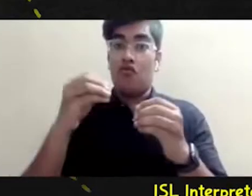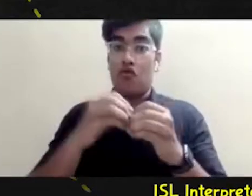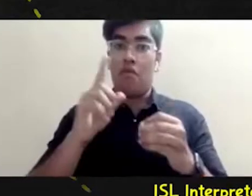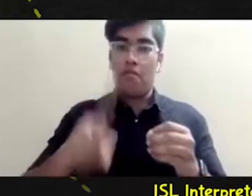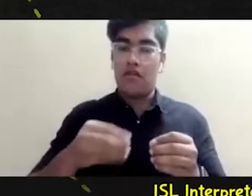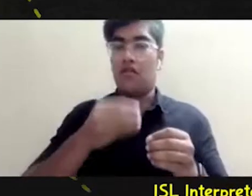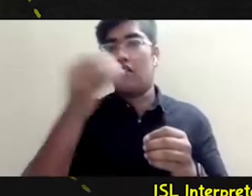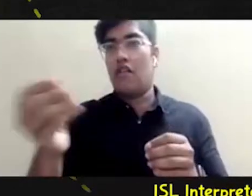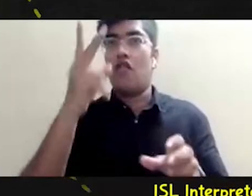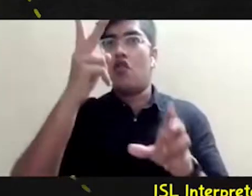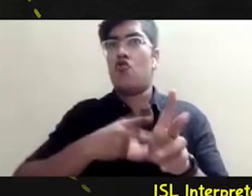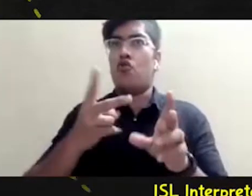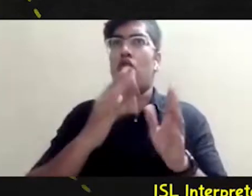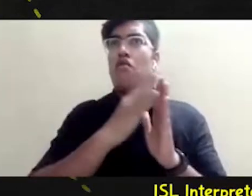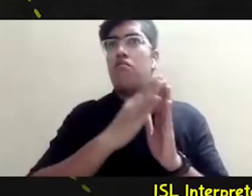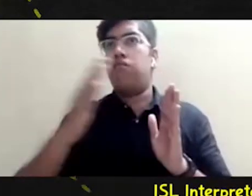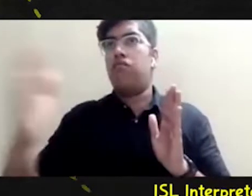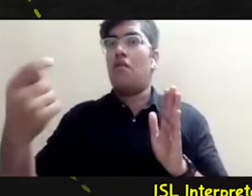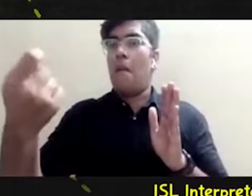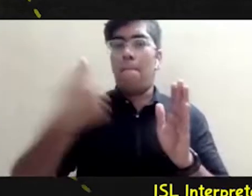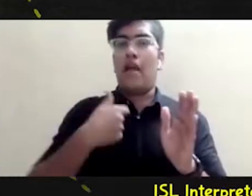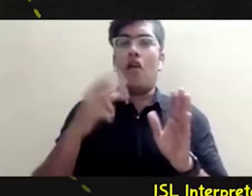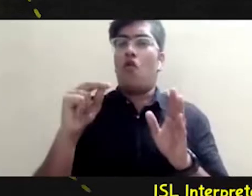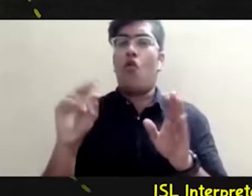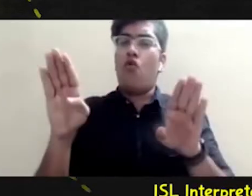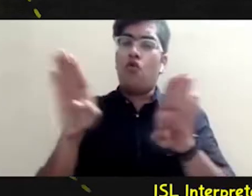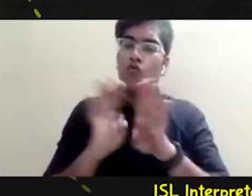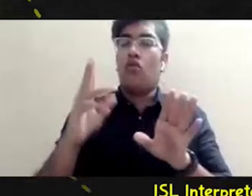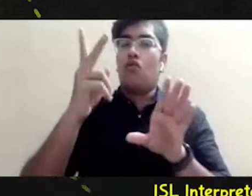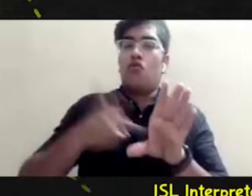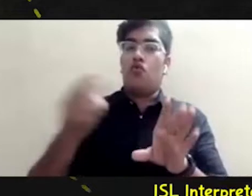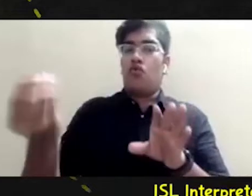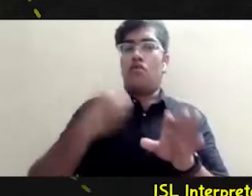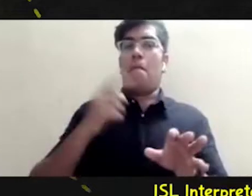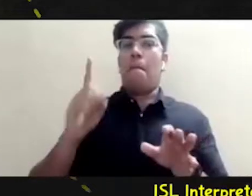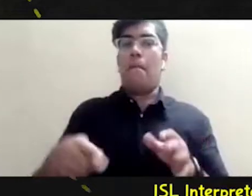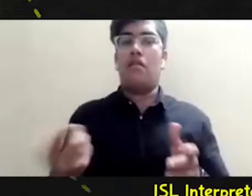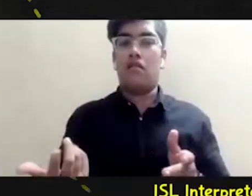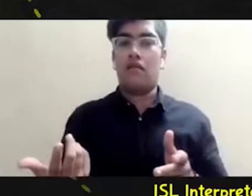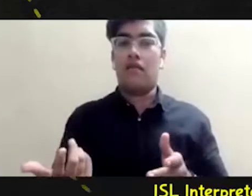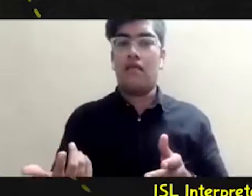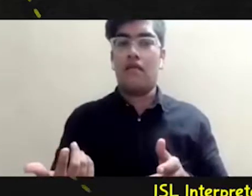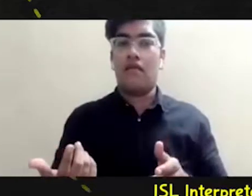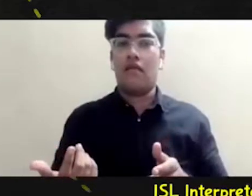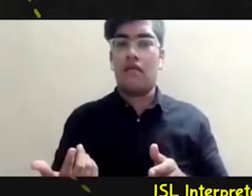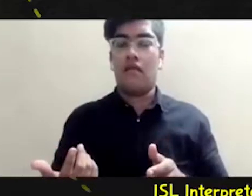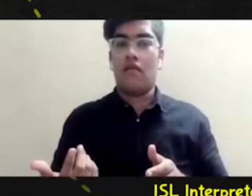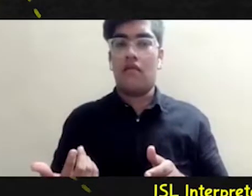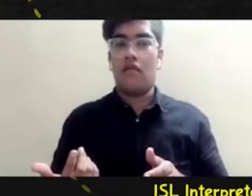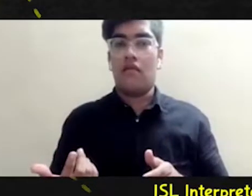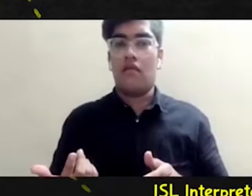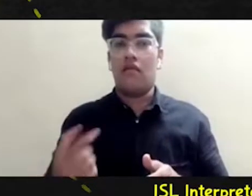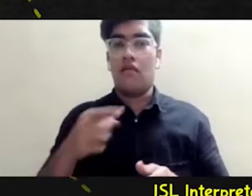approved by a series of supervisors. And often what happened in this department was that this had to have someone